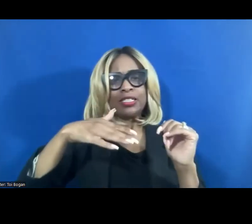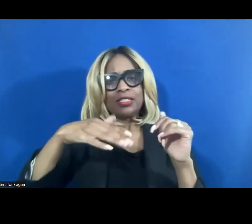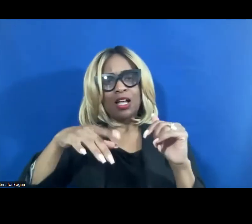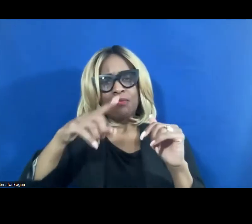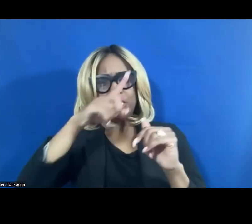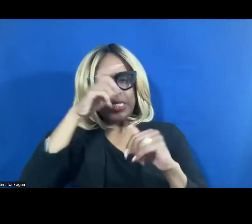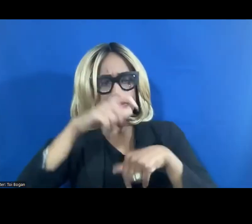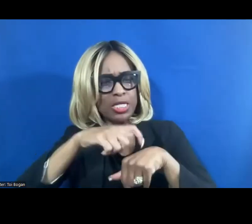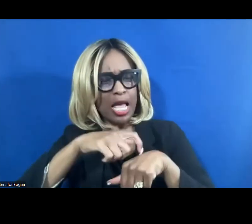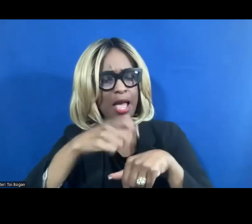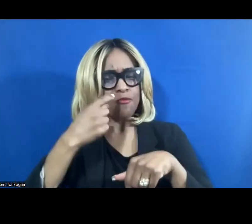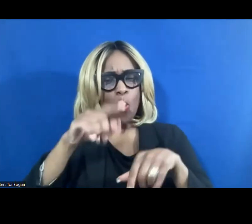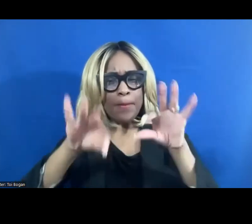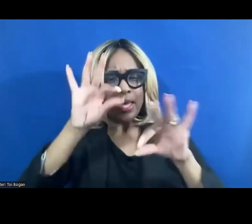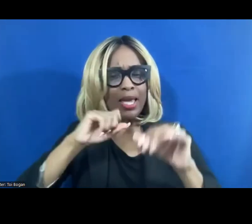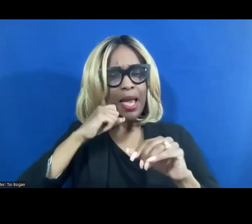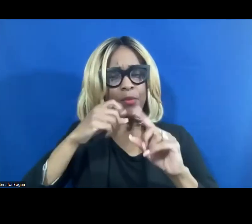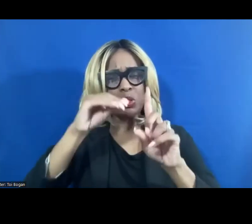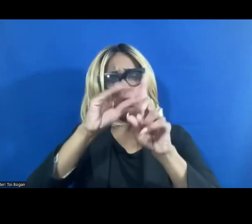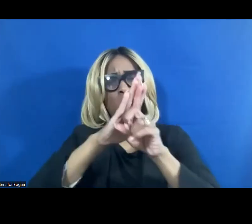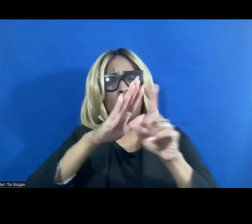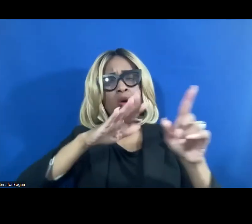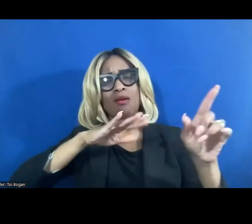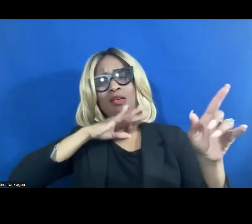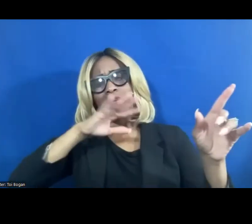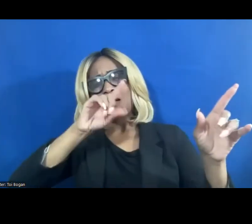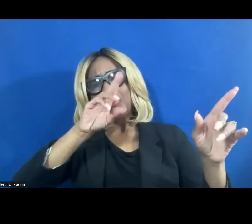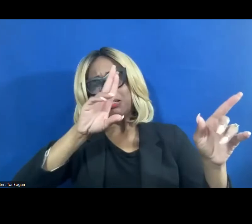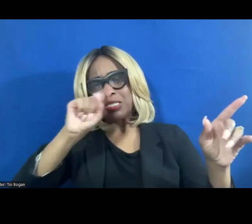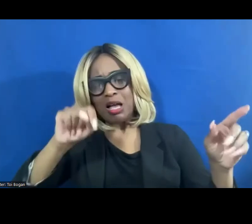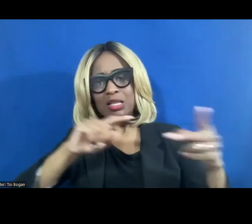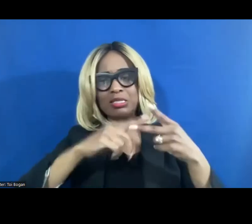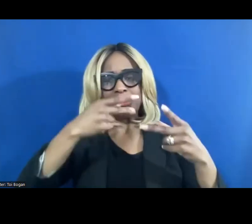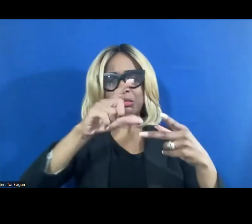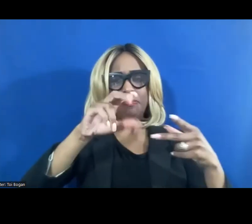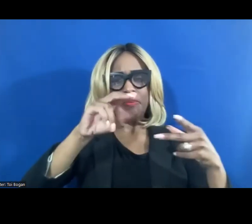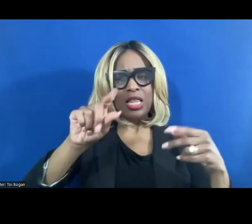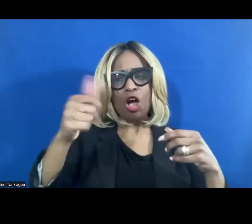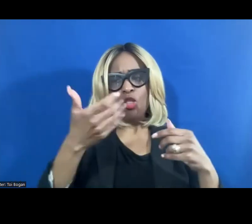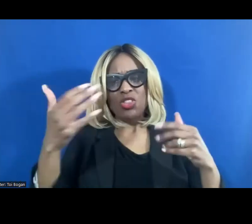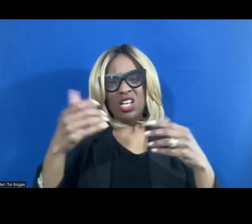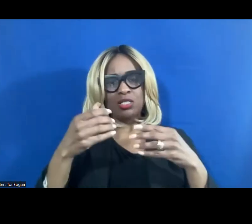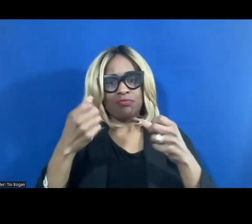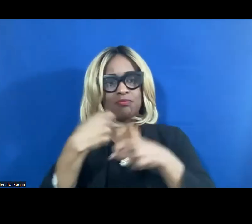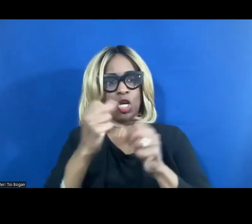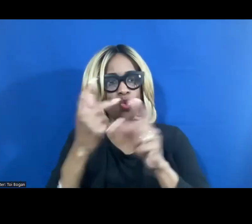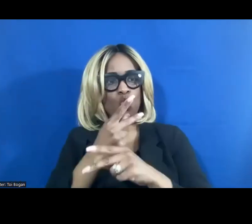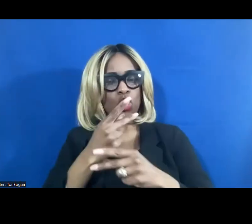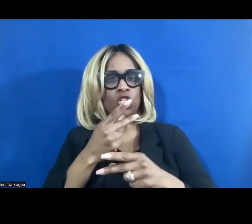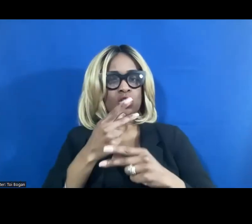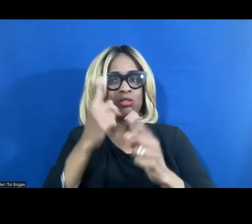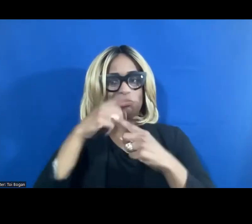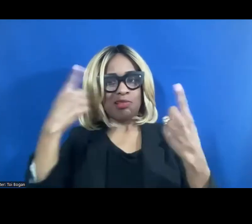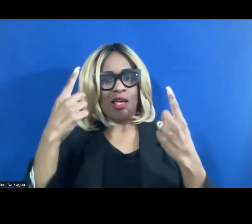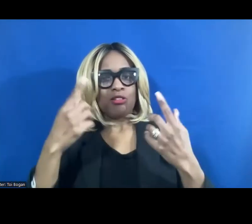apples, and you're being exposed to dust and pollen and other allergens. These are things that can exacerbate your asthma symptoms.